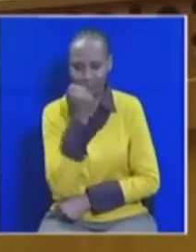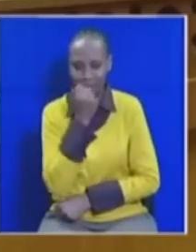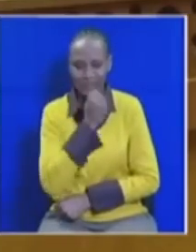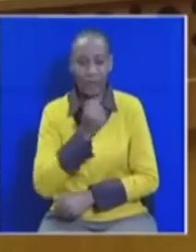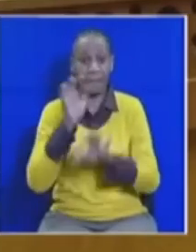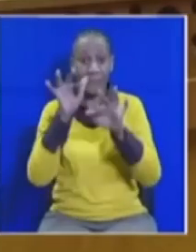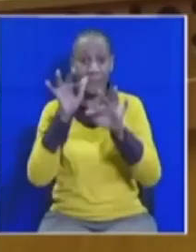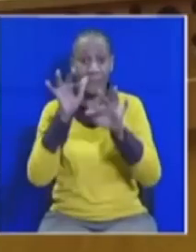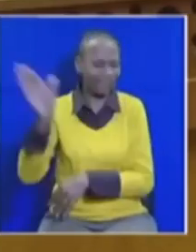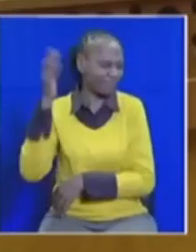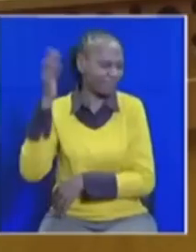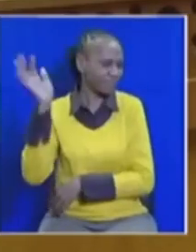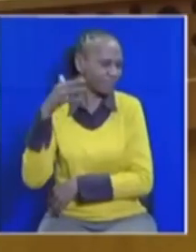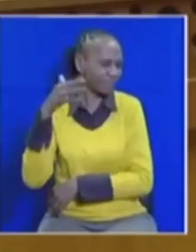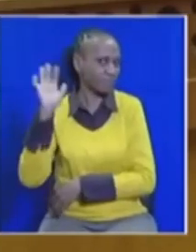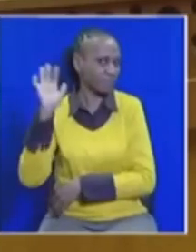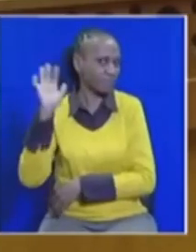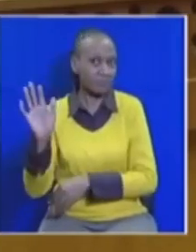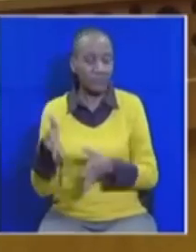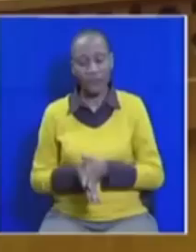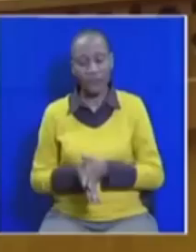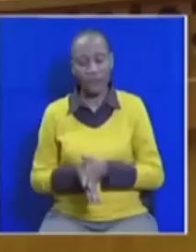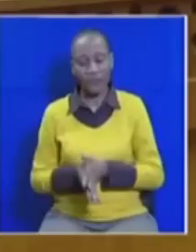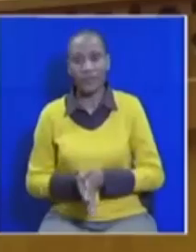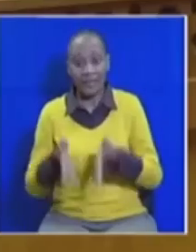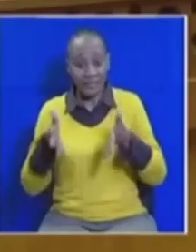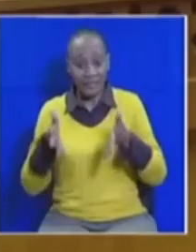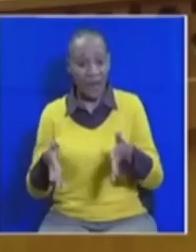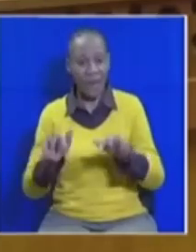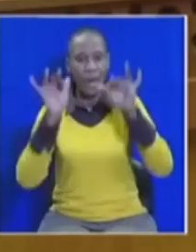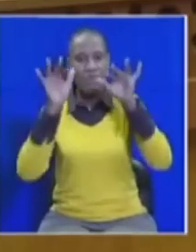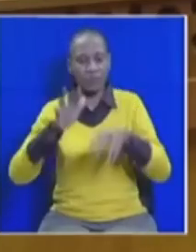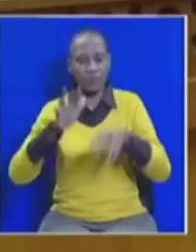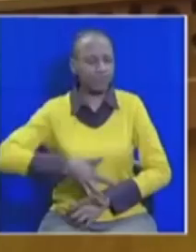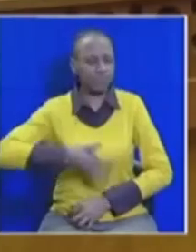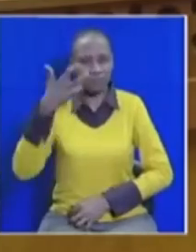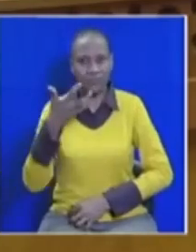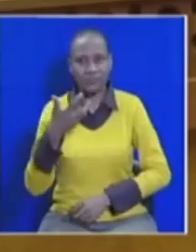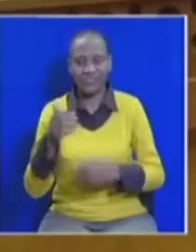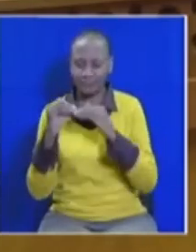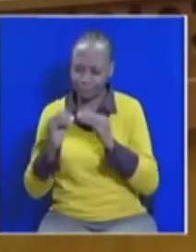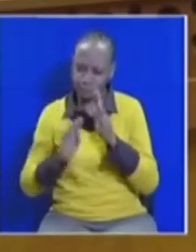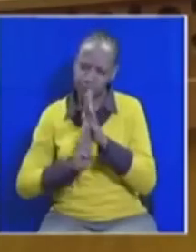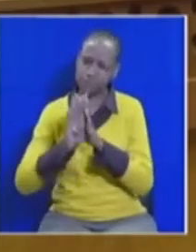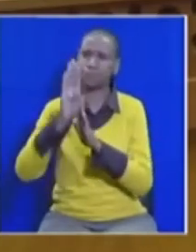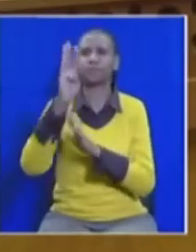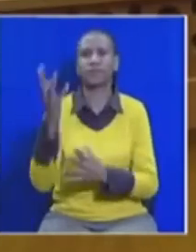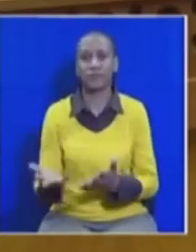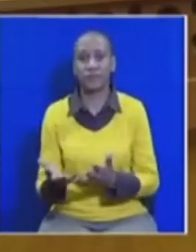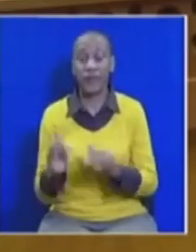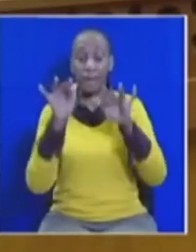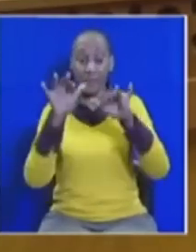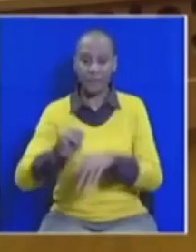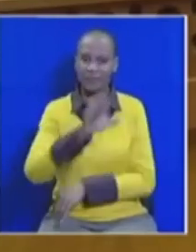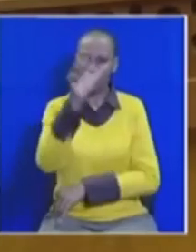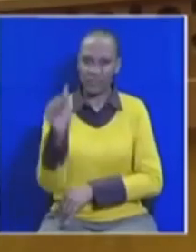Because today, the anger in our country remains palpable. The people of this